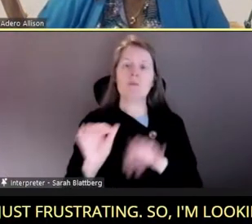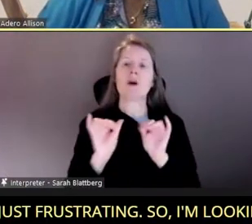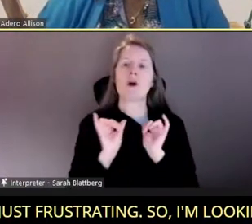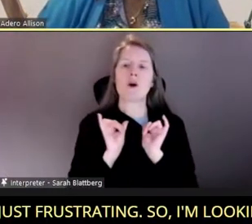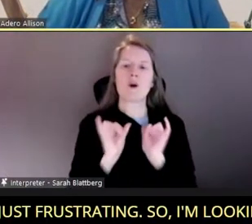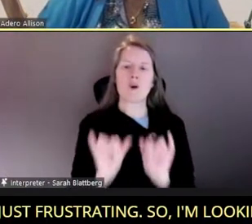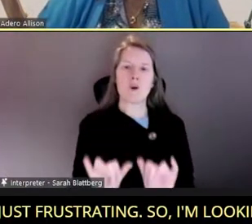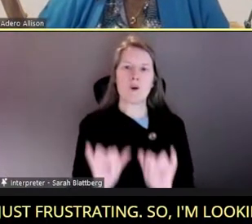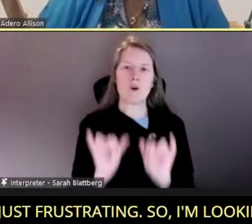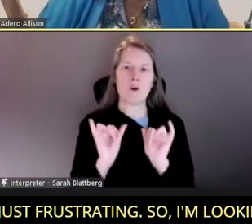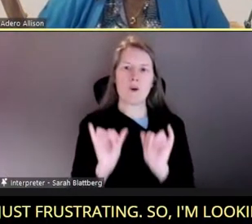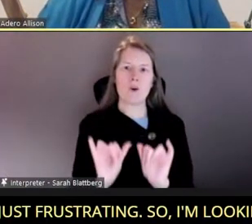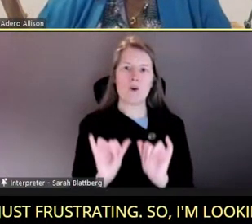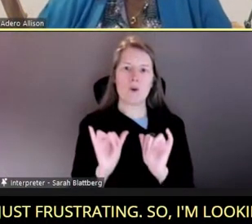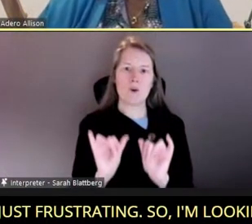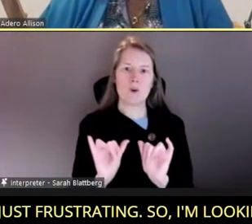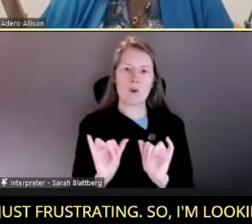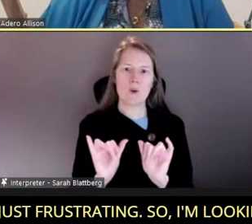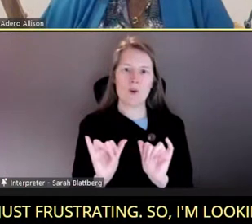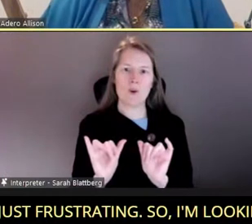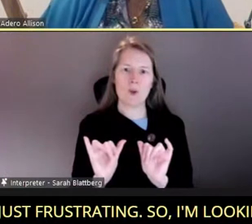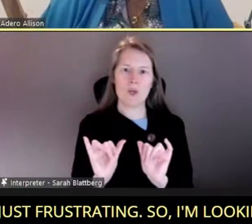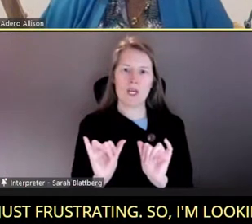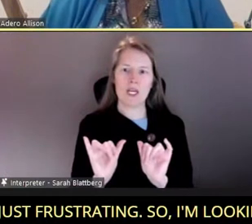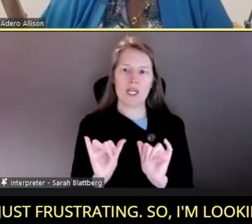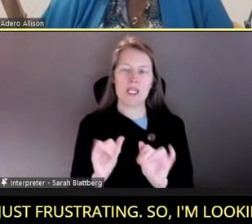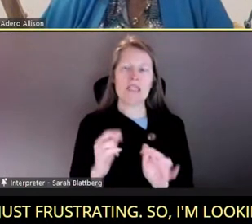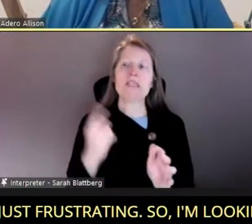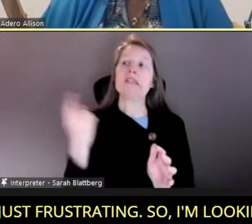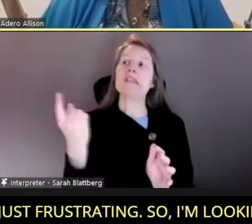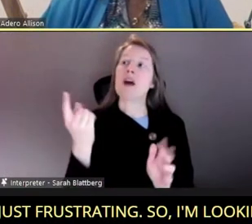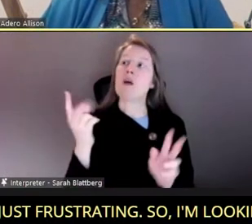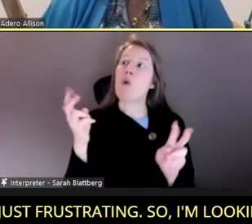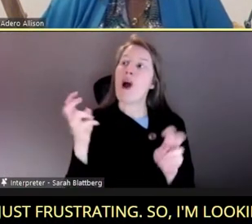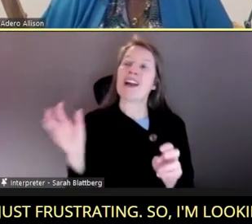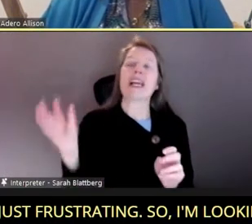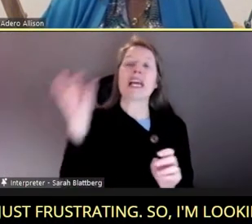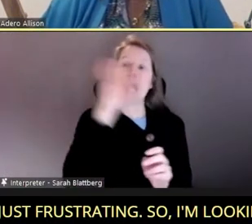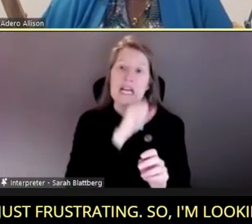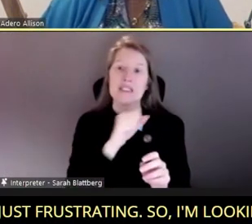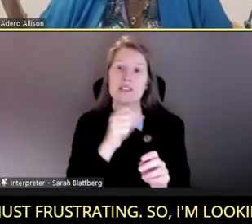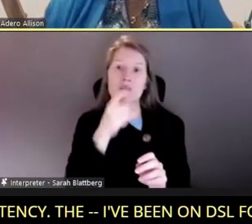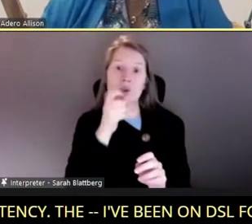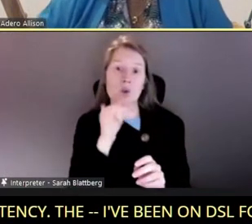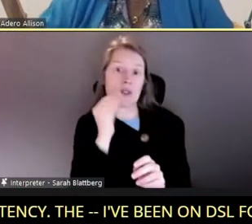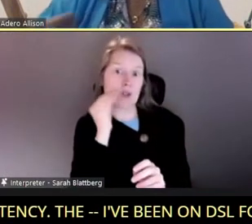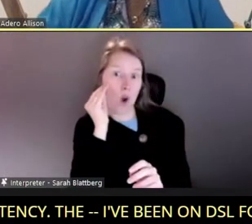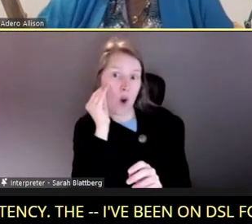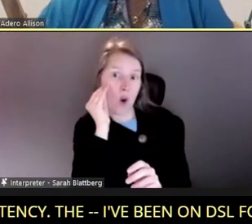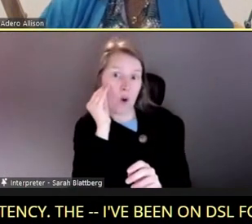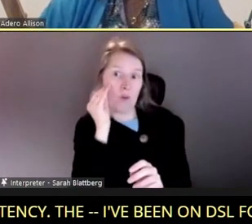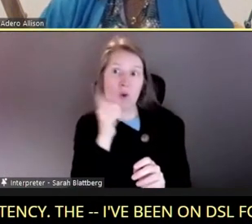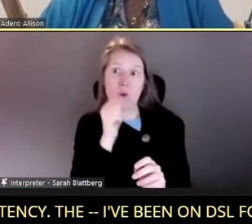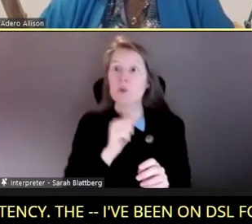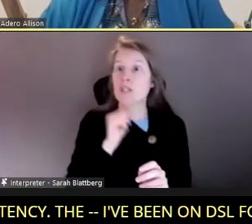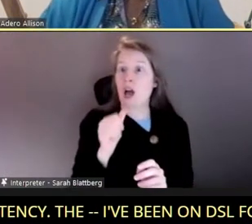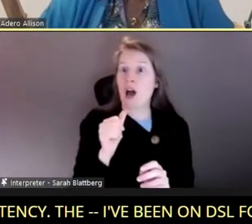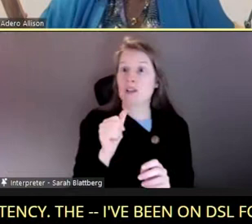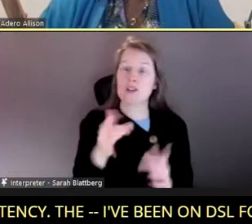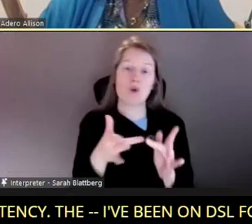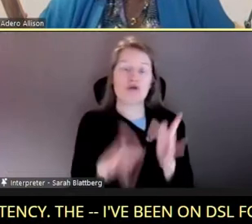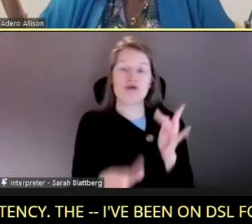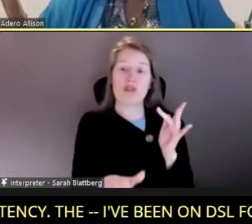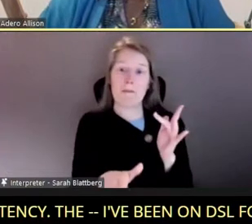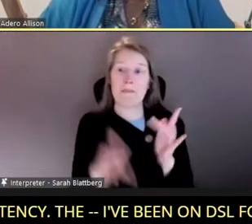that somebody somewhere was guessing who was home and who wasn't home. And they were just, oh, let's just drop this service. There's nothing